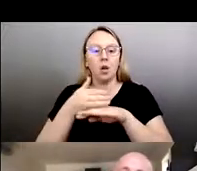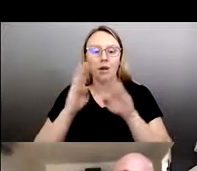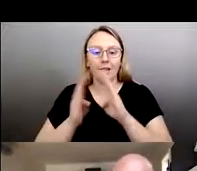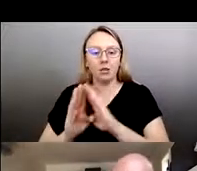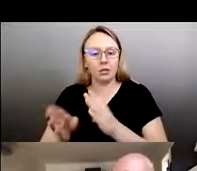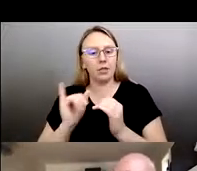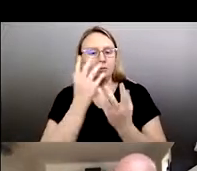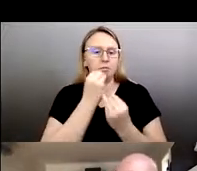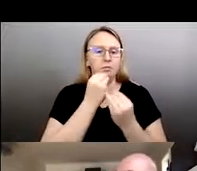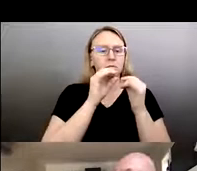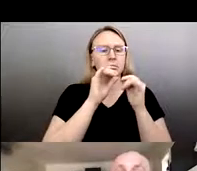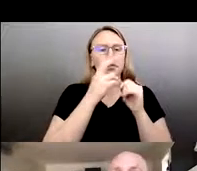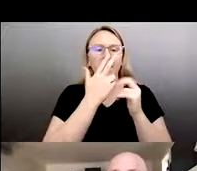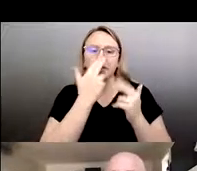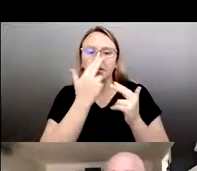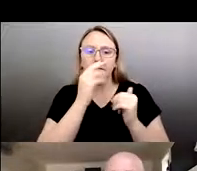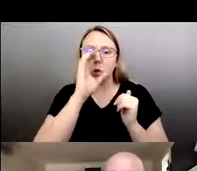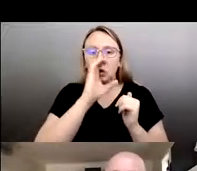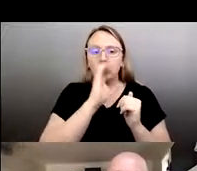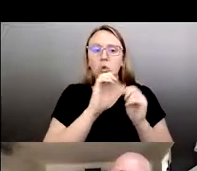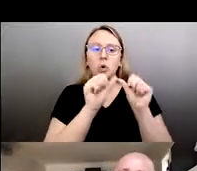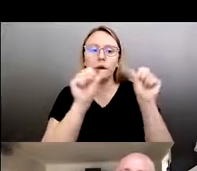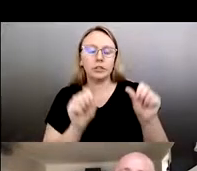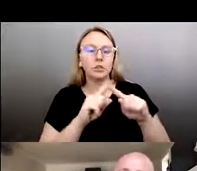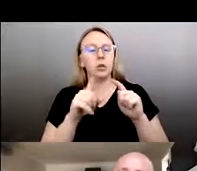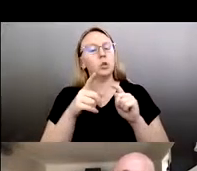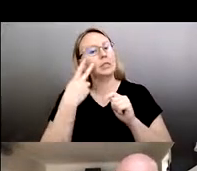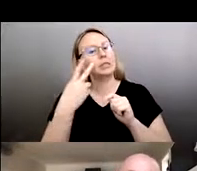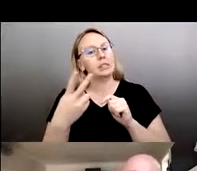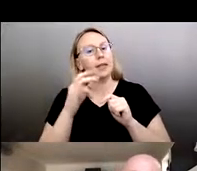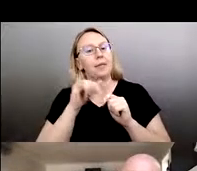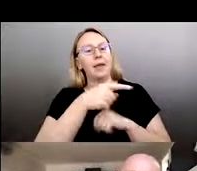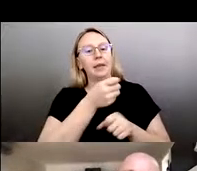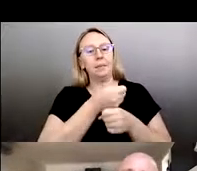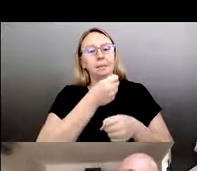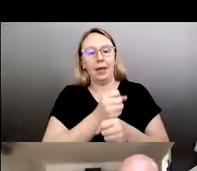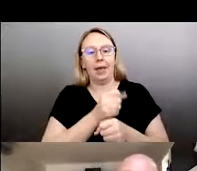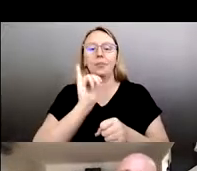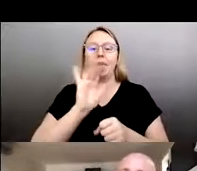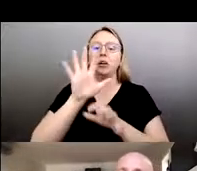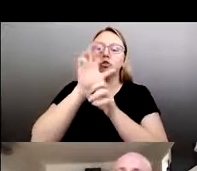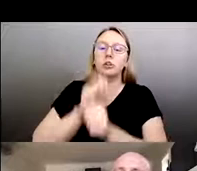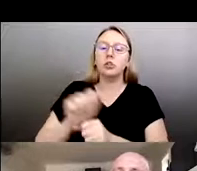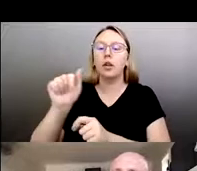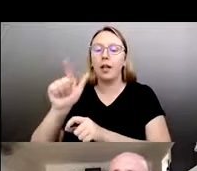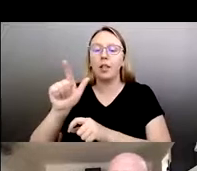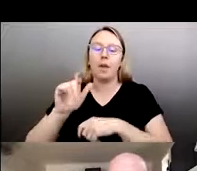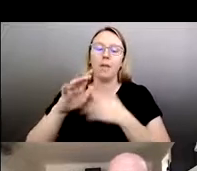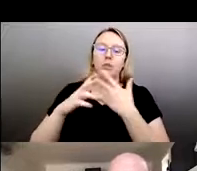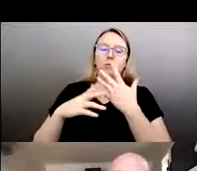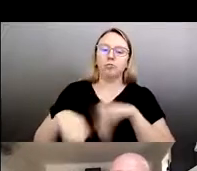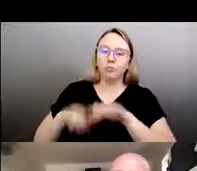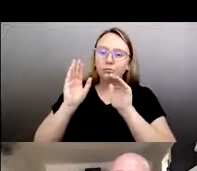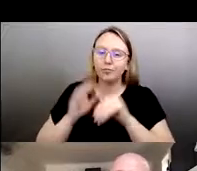But seeing this image, you can see what Roger was referencing here. It's a depiction of that kind of traditional Alabama foundation. So this image